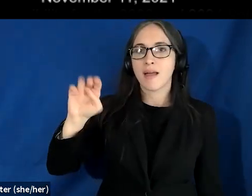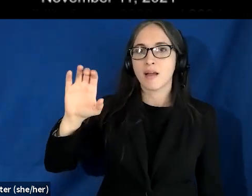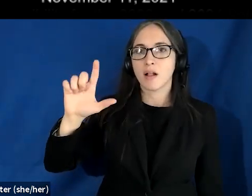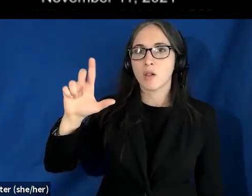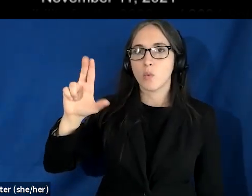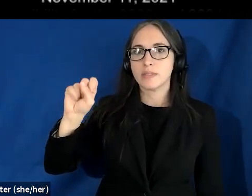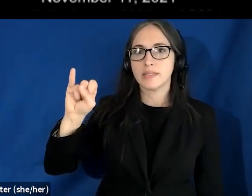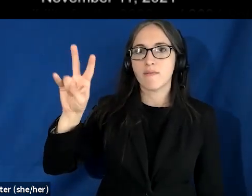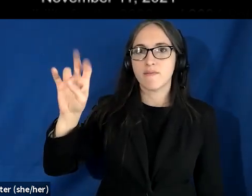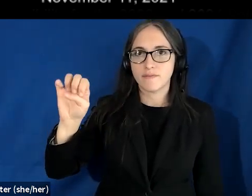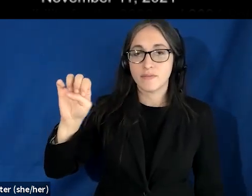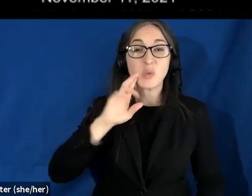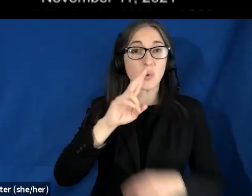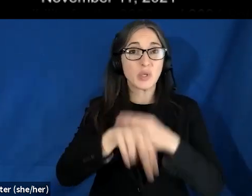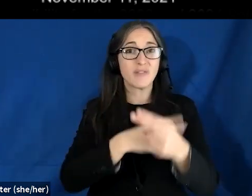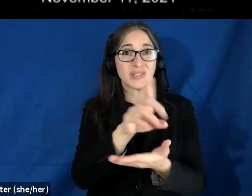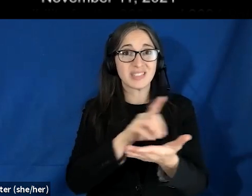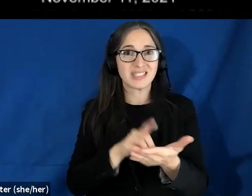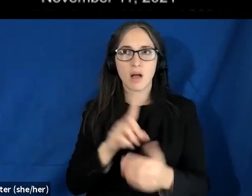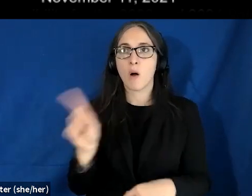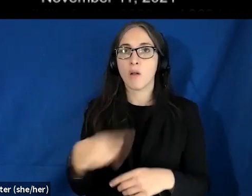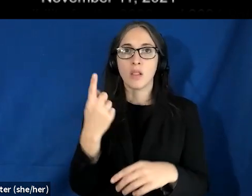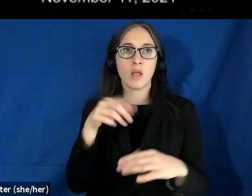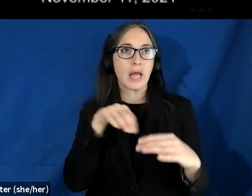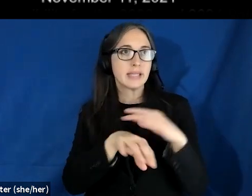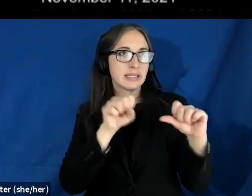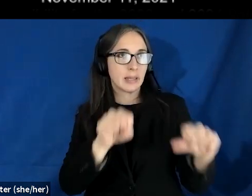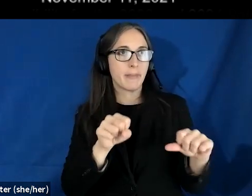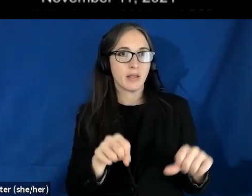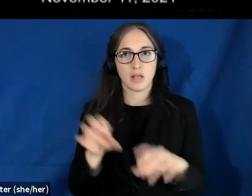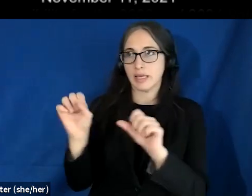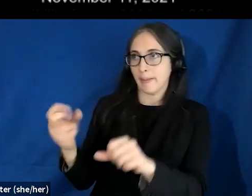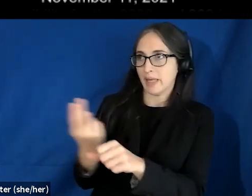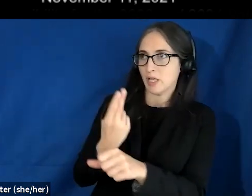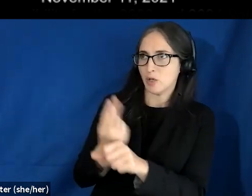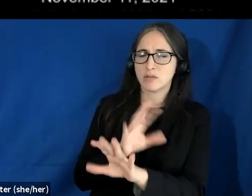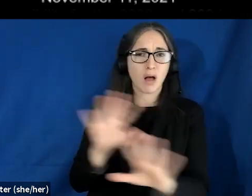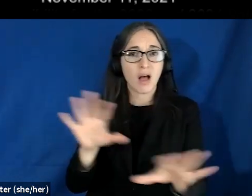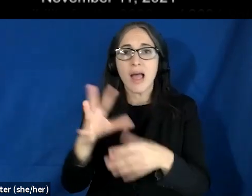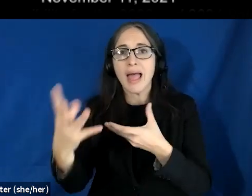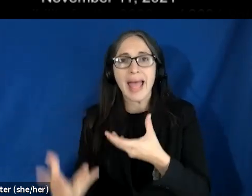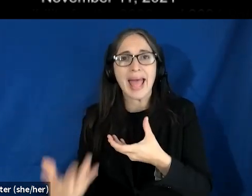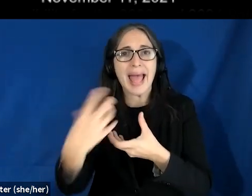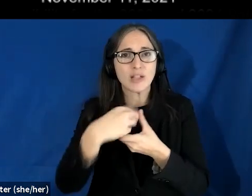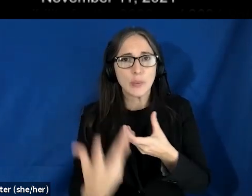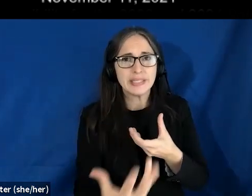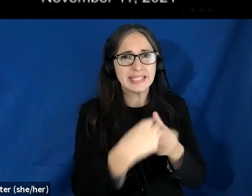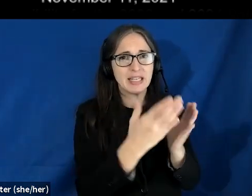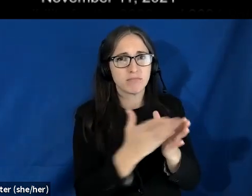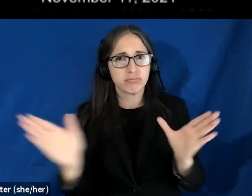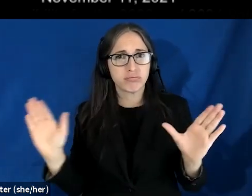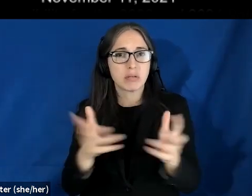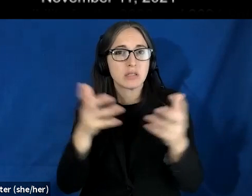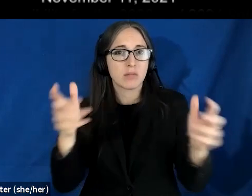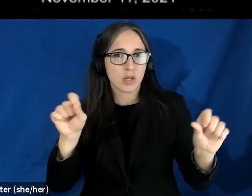beyond accessibility. It goes beyond usability to make things inclusive as much as possible. By the way, there are a lot of steps